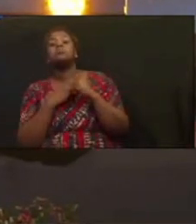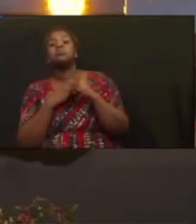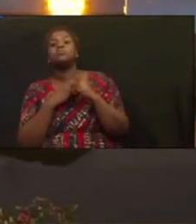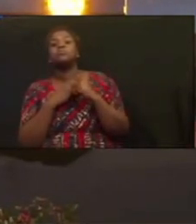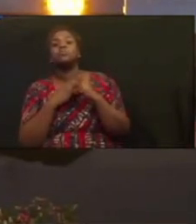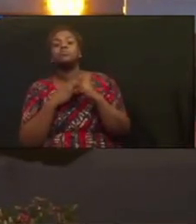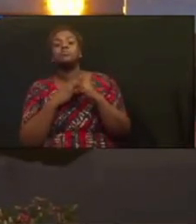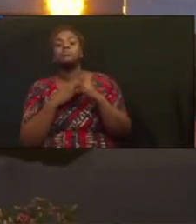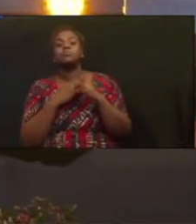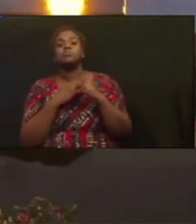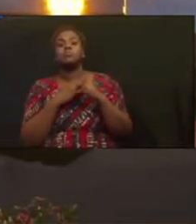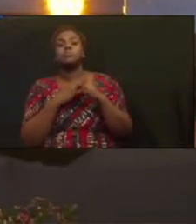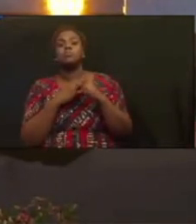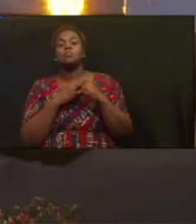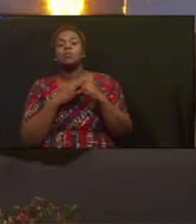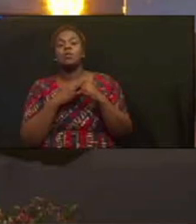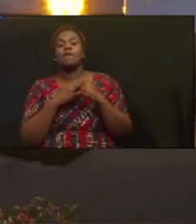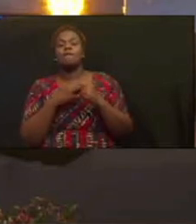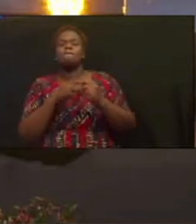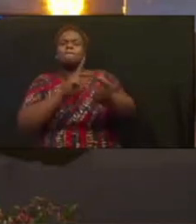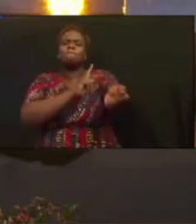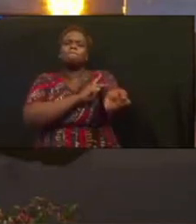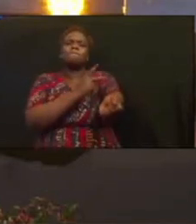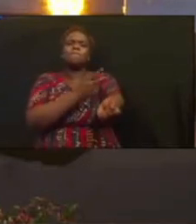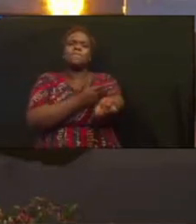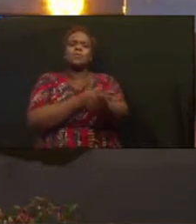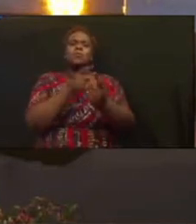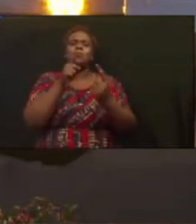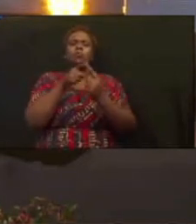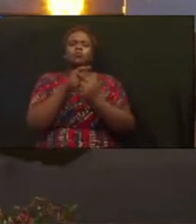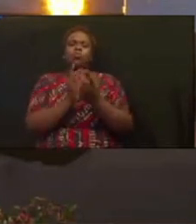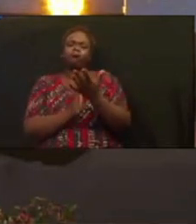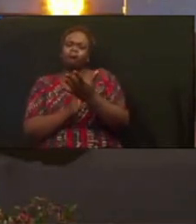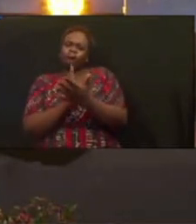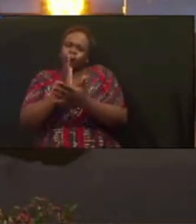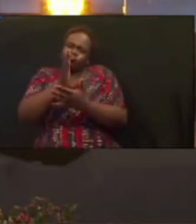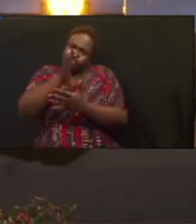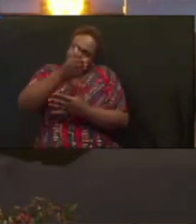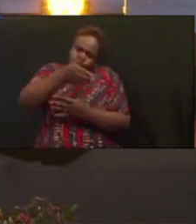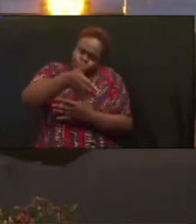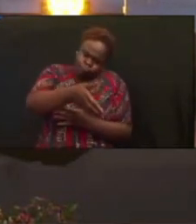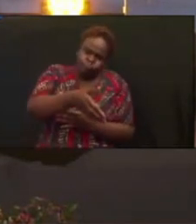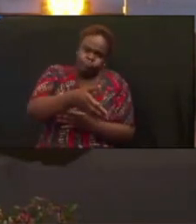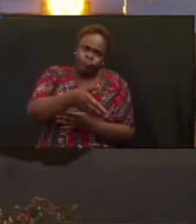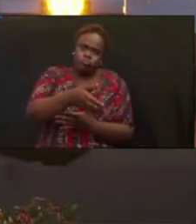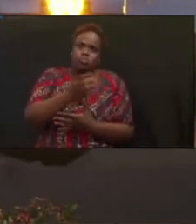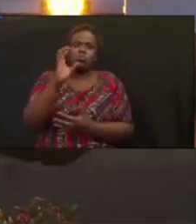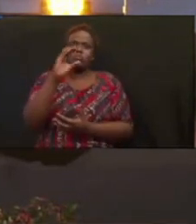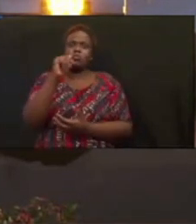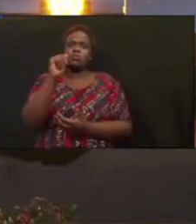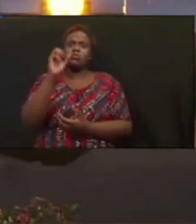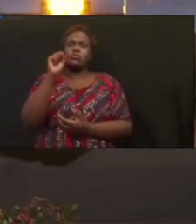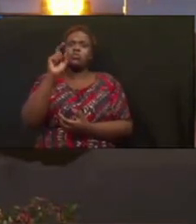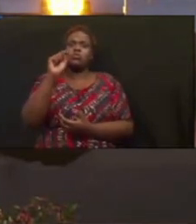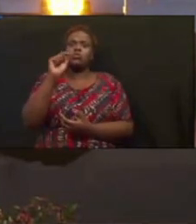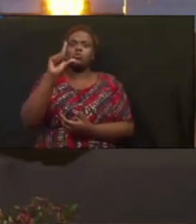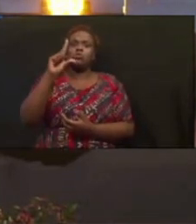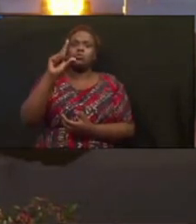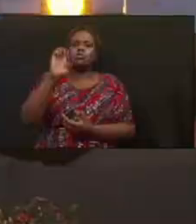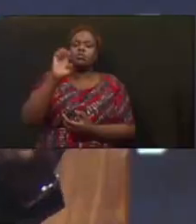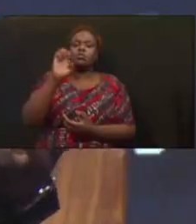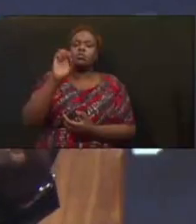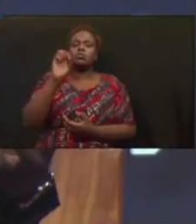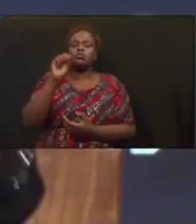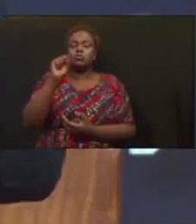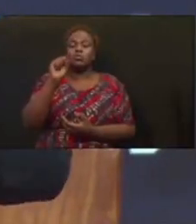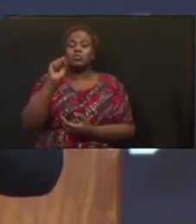They are the ones empowered to penetrate the cosmos and to use wisdom and creativity and intelligence. Are